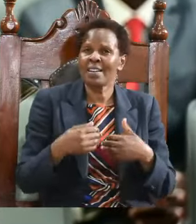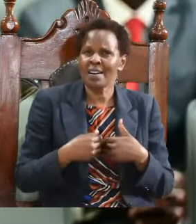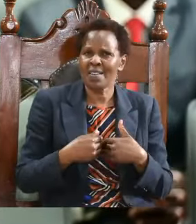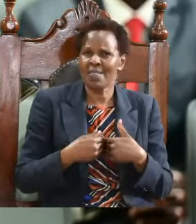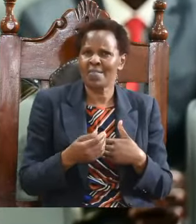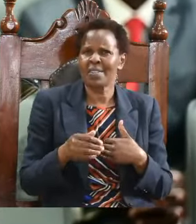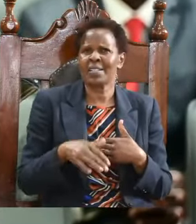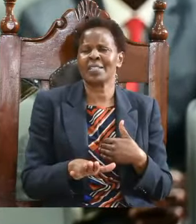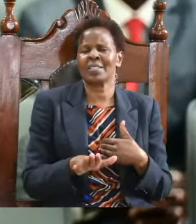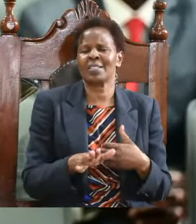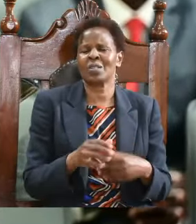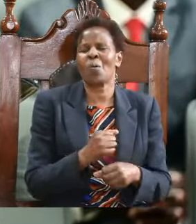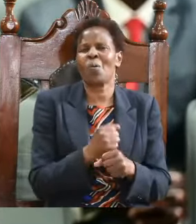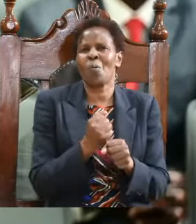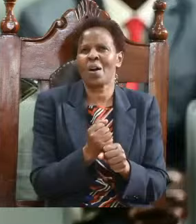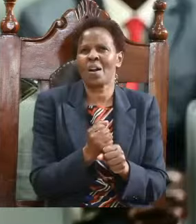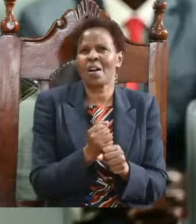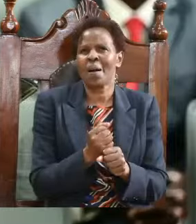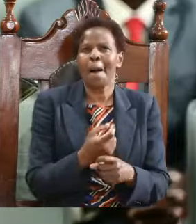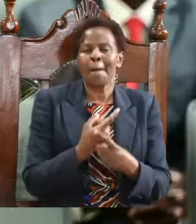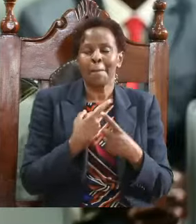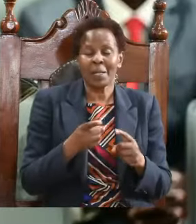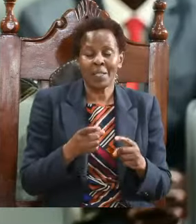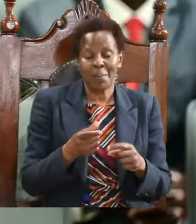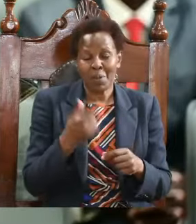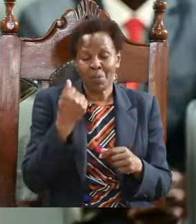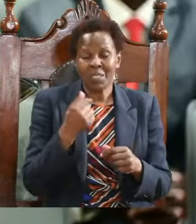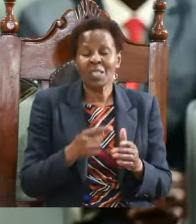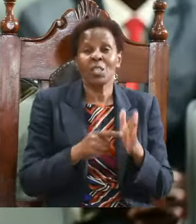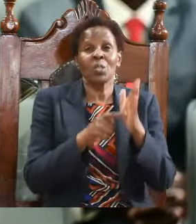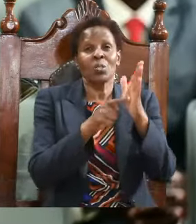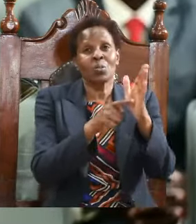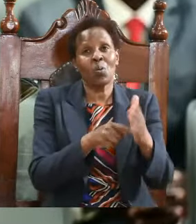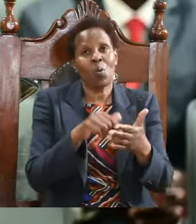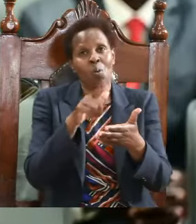yake. But kwa sababu anaanika watu.